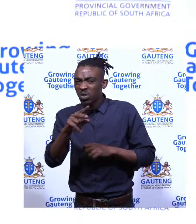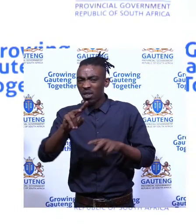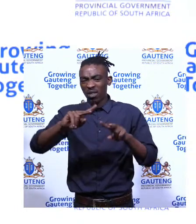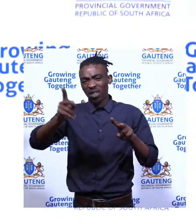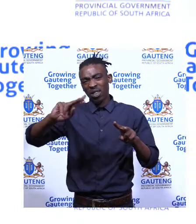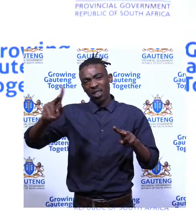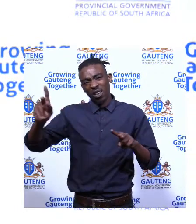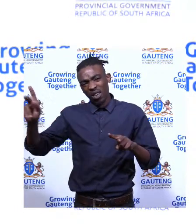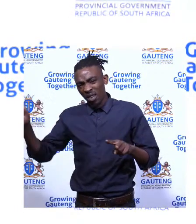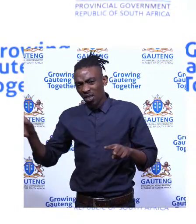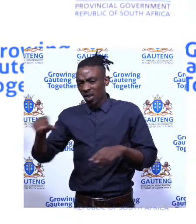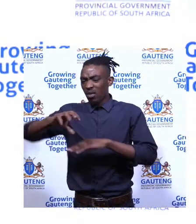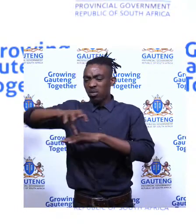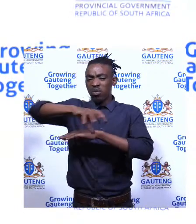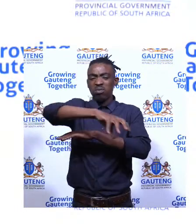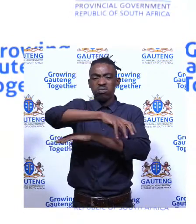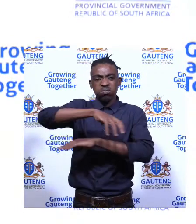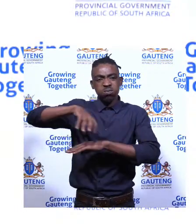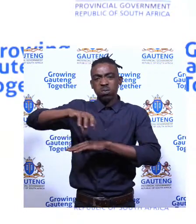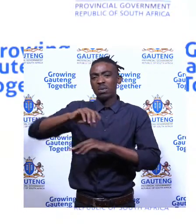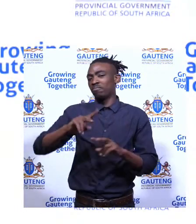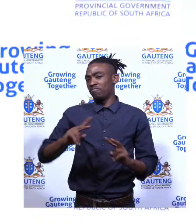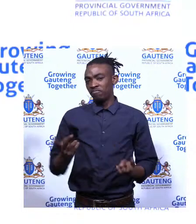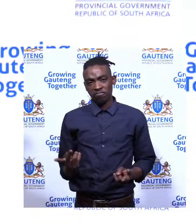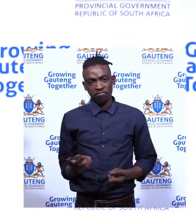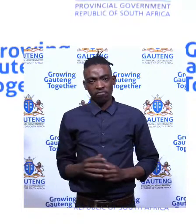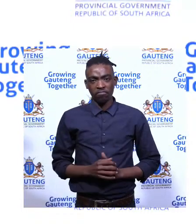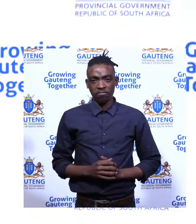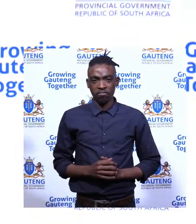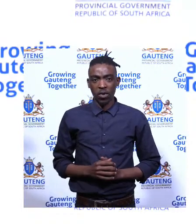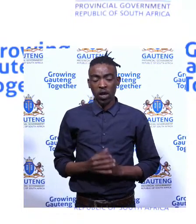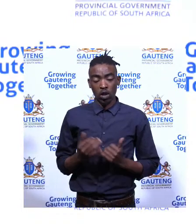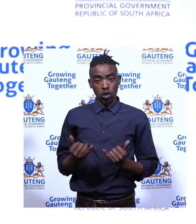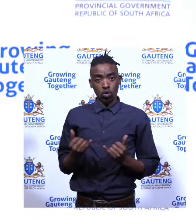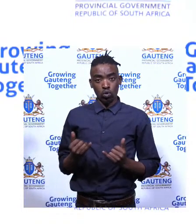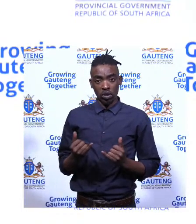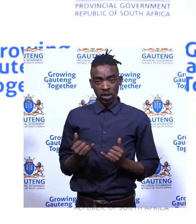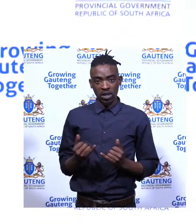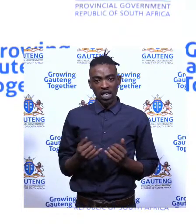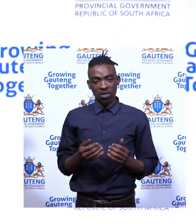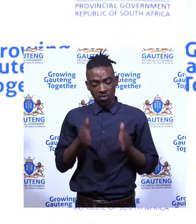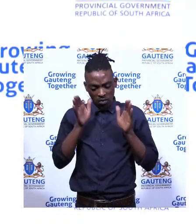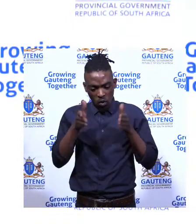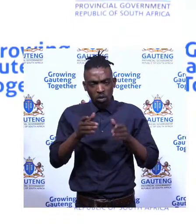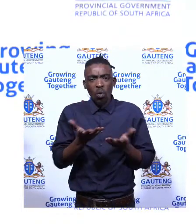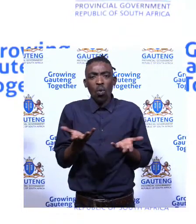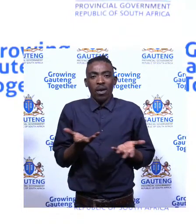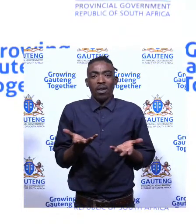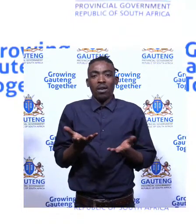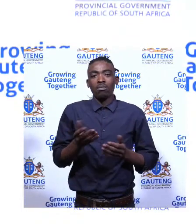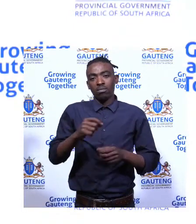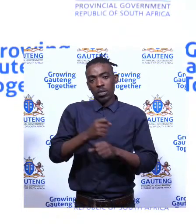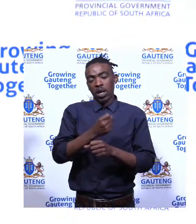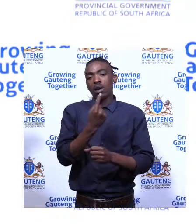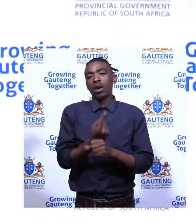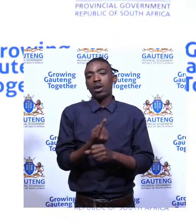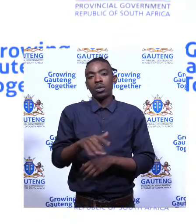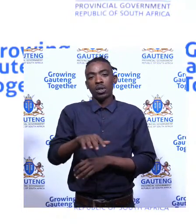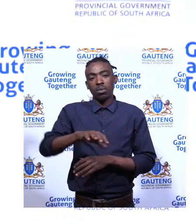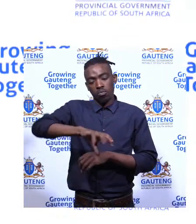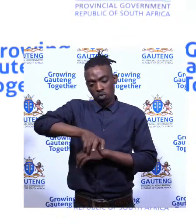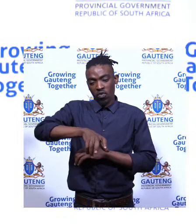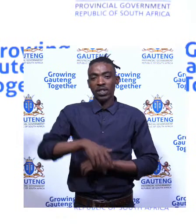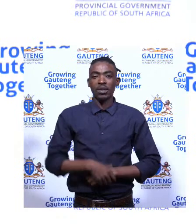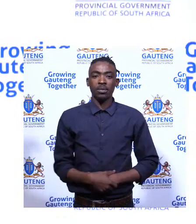different provinces. And what we want to highlight today is this is the picture of Gauteng. This is where we are in terms of our epidemic at a